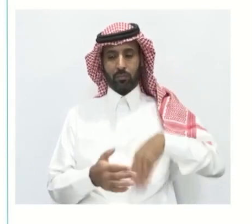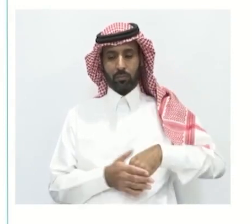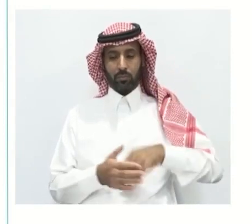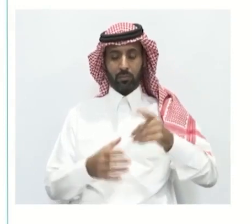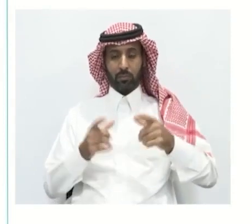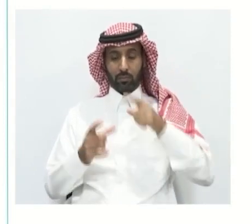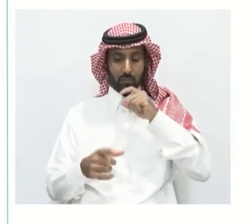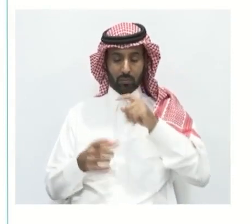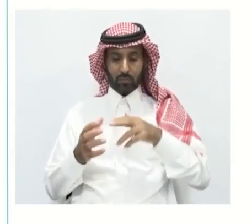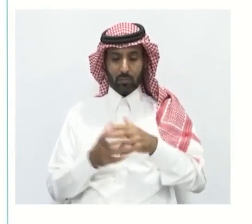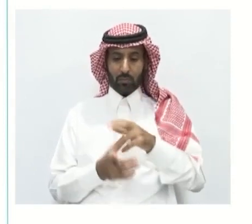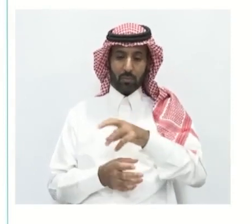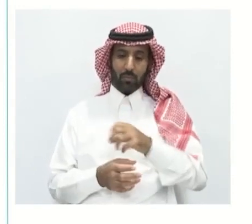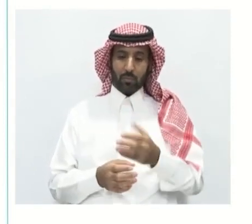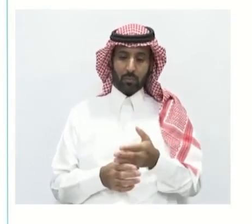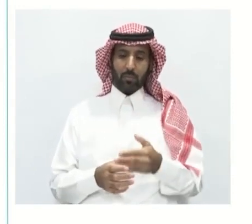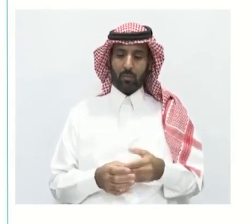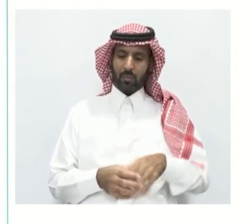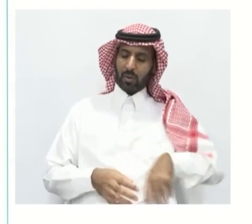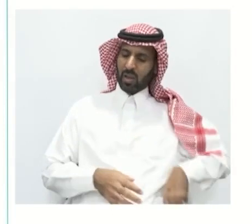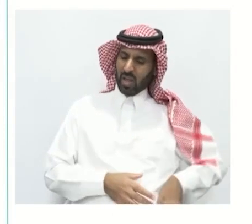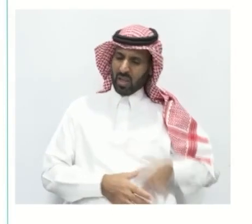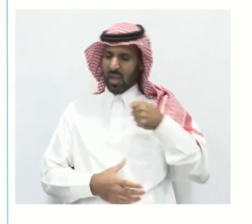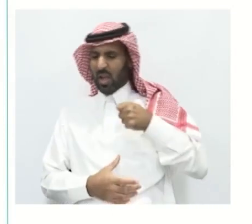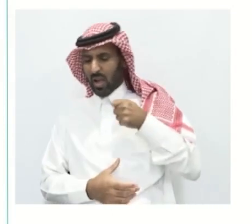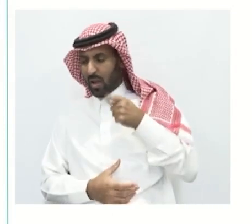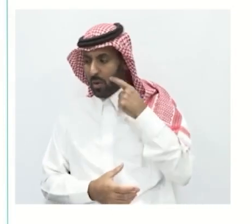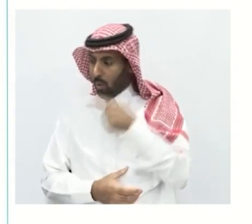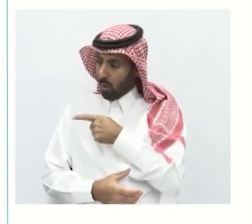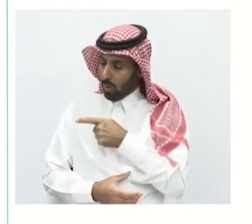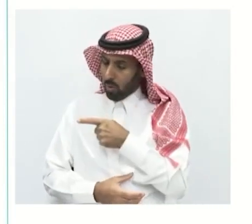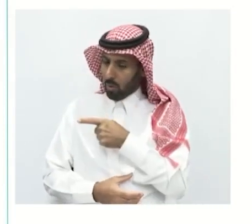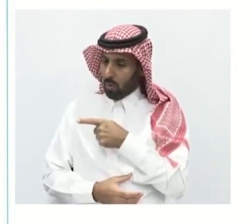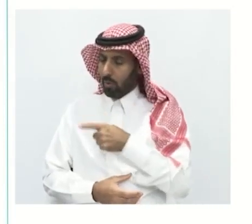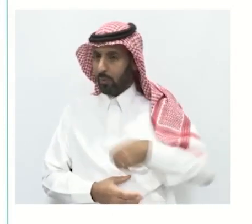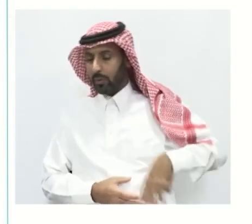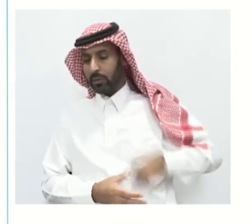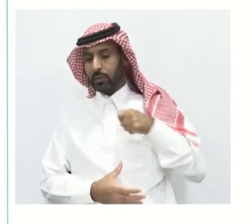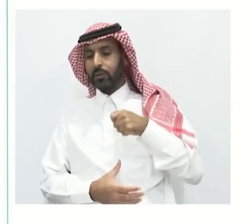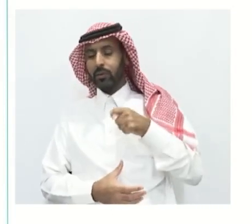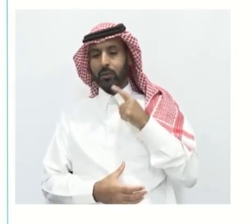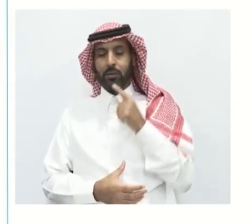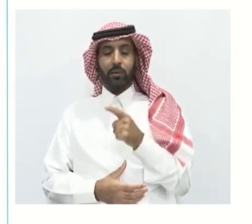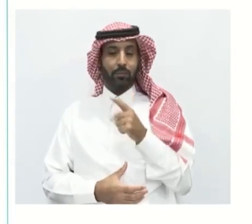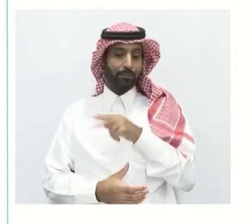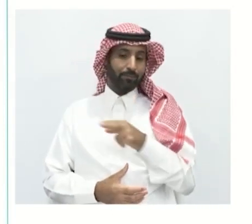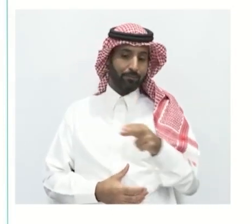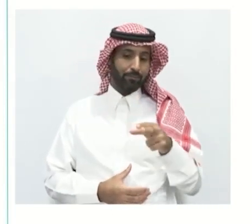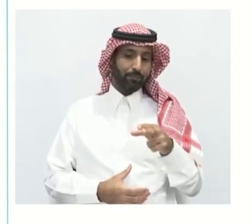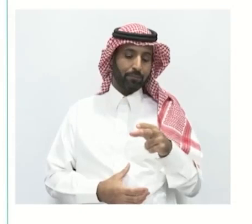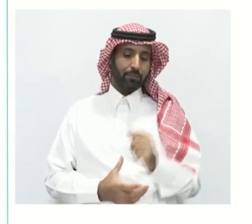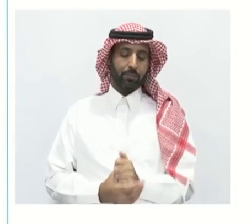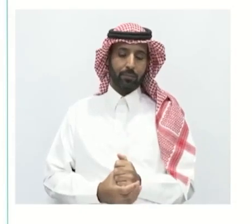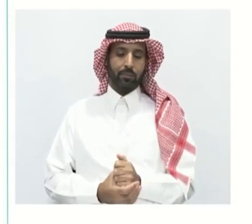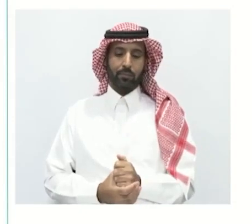and a pickpocket steal my wallet. Steal. Is it regular or